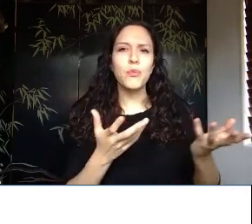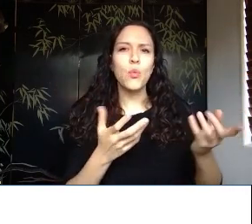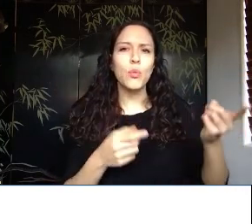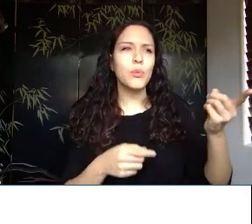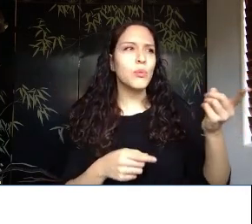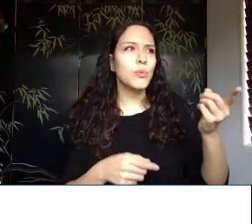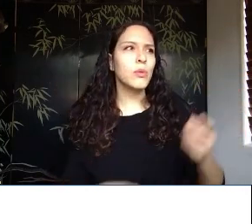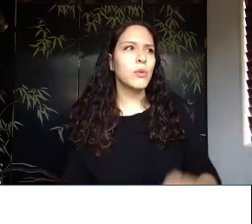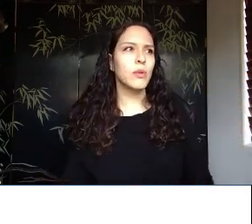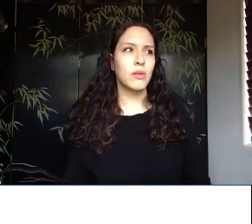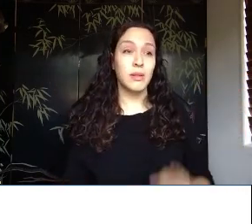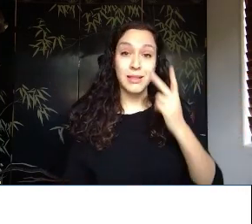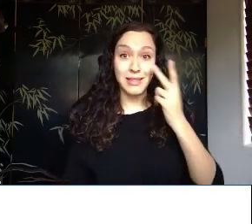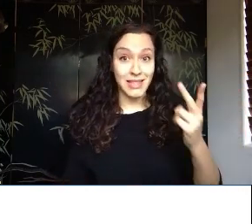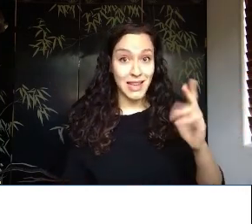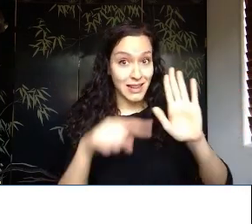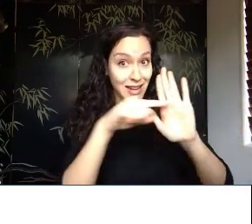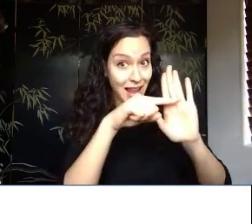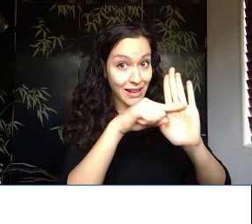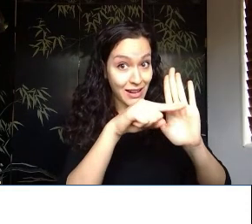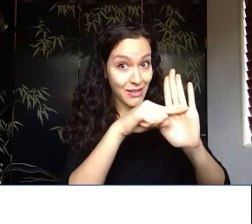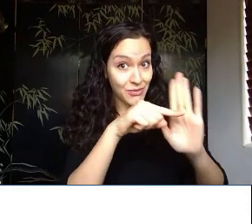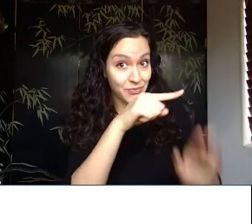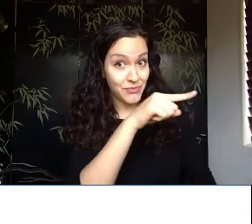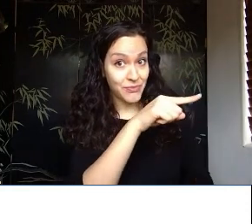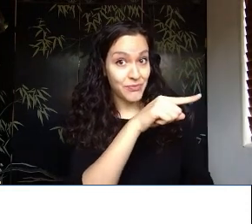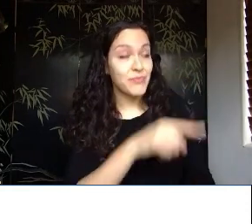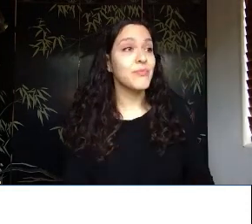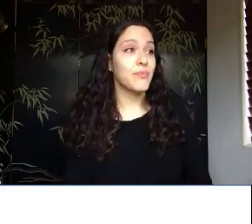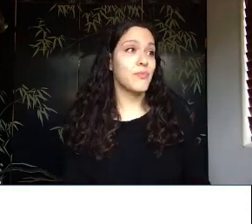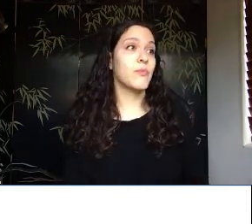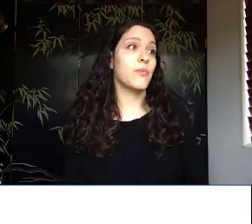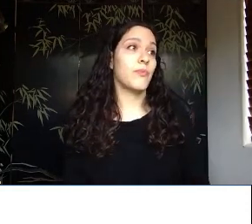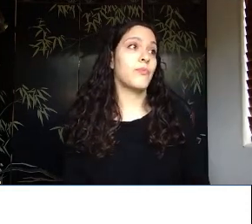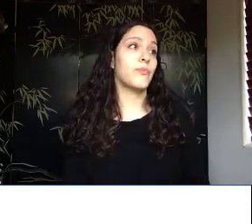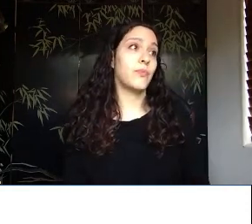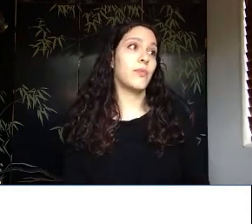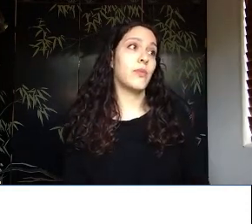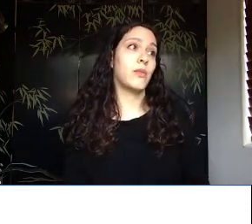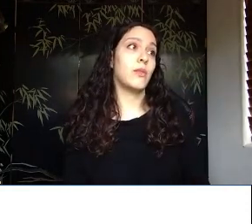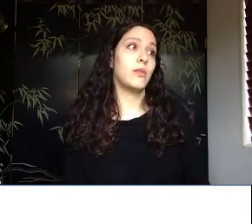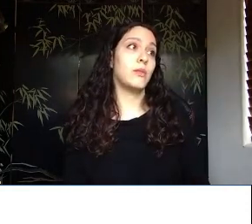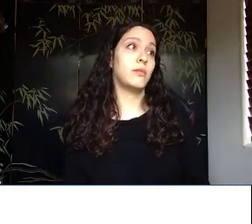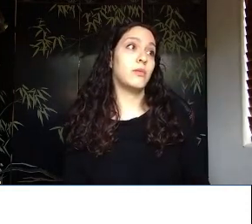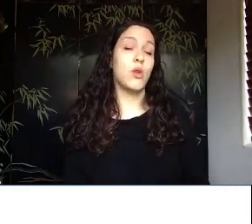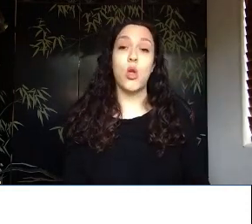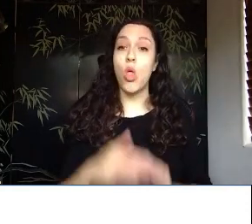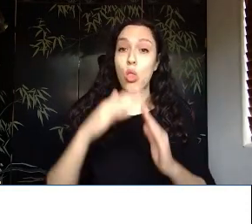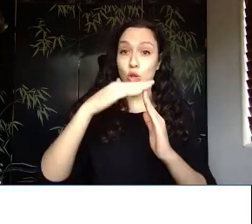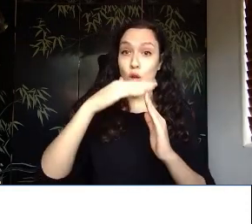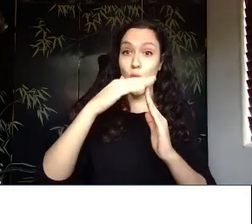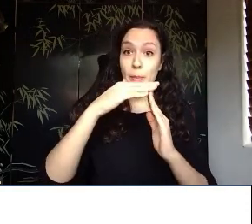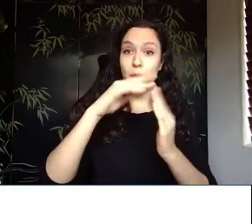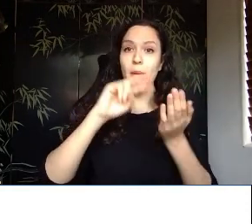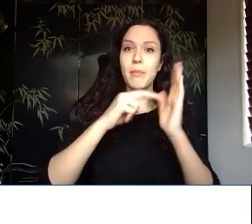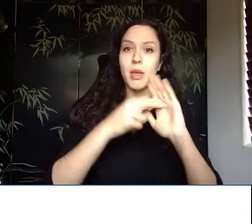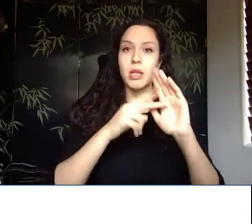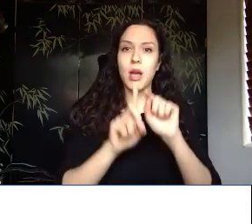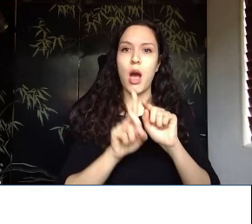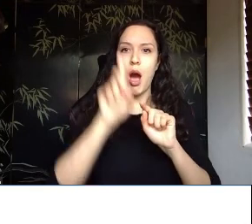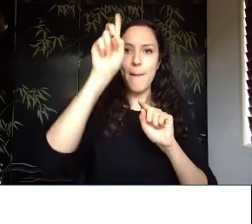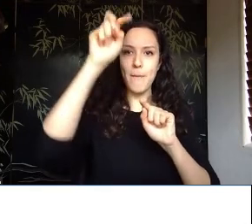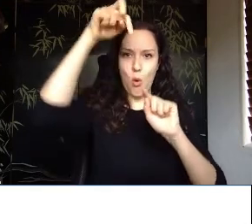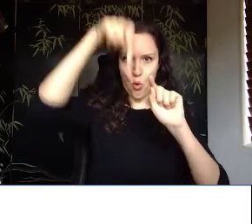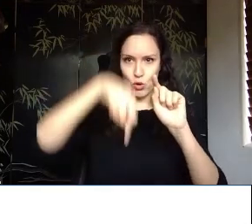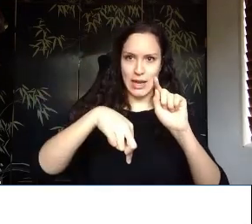Well, do you see how it's a negative? Okay. The top part represents going up and down.